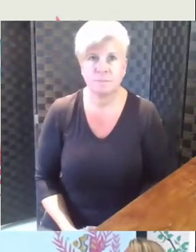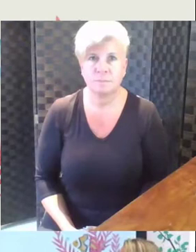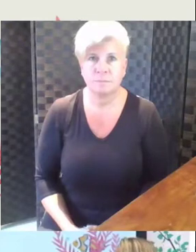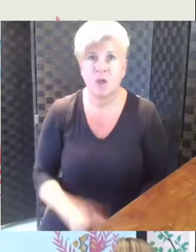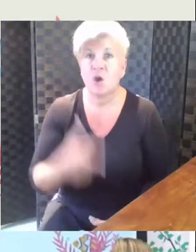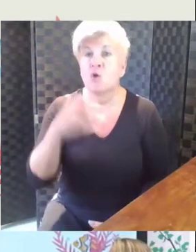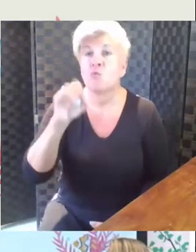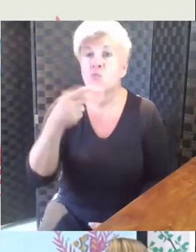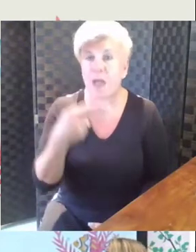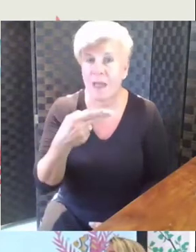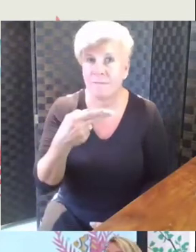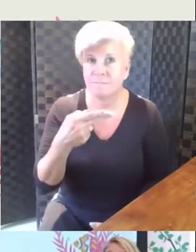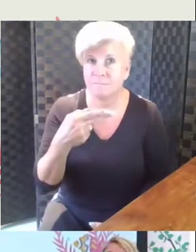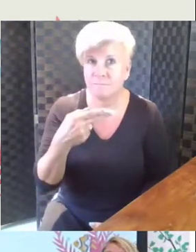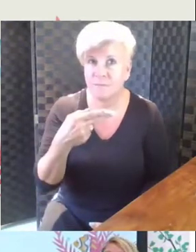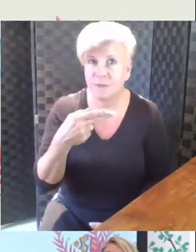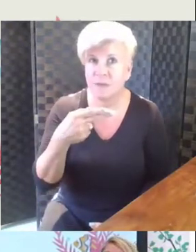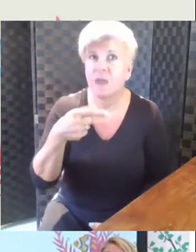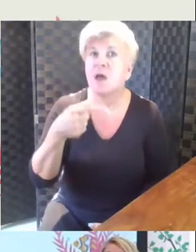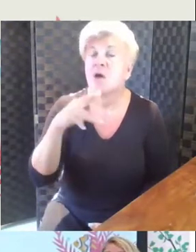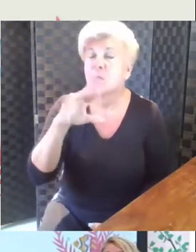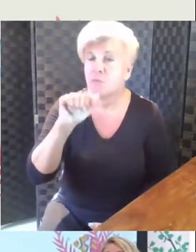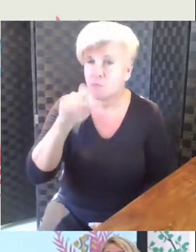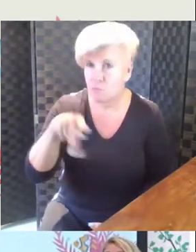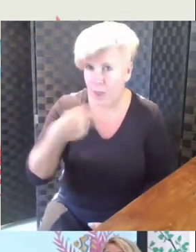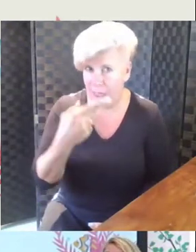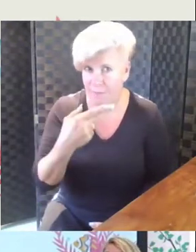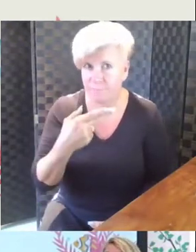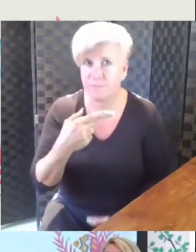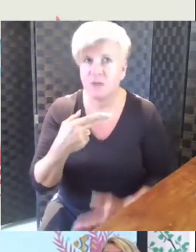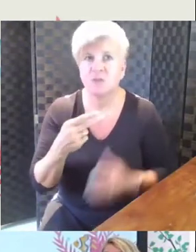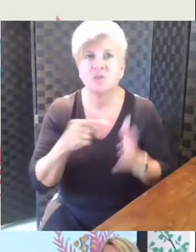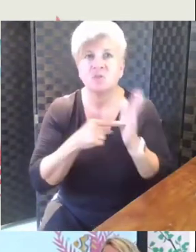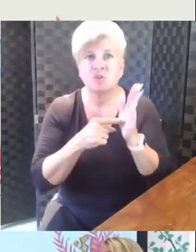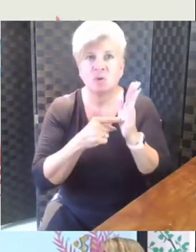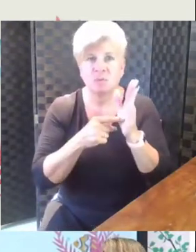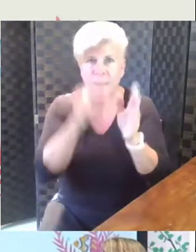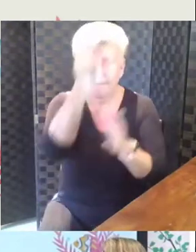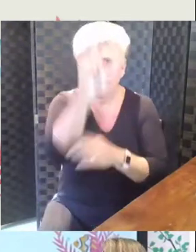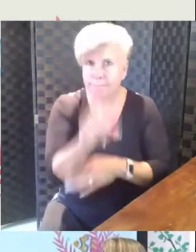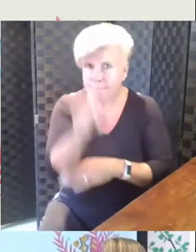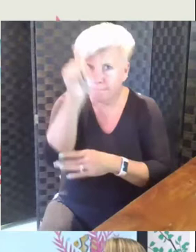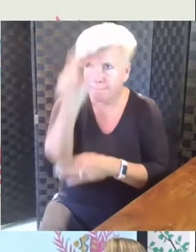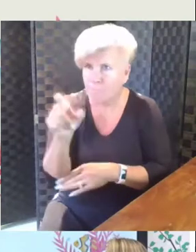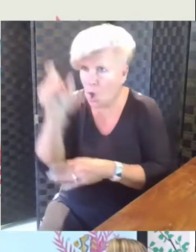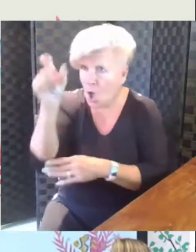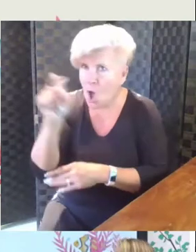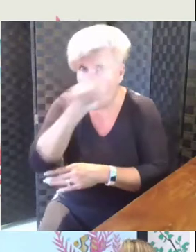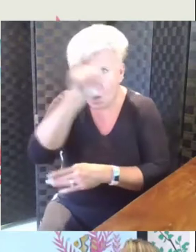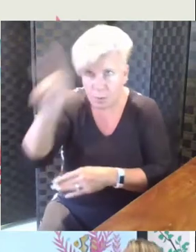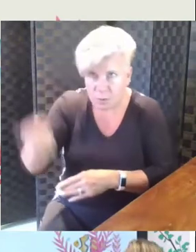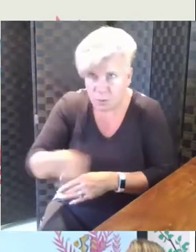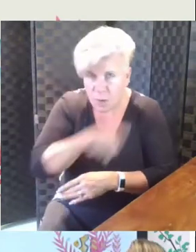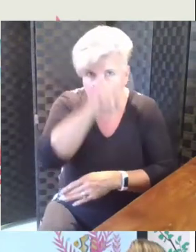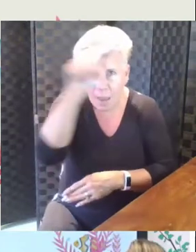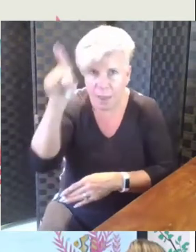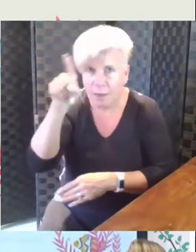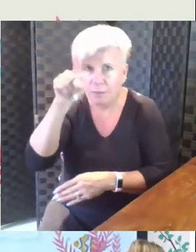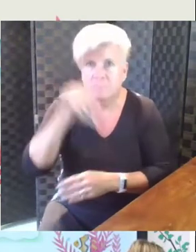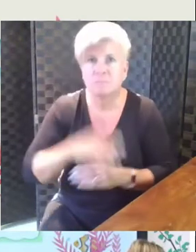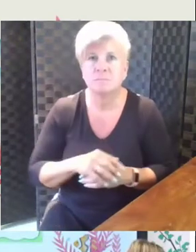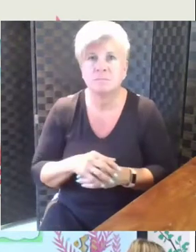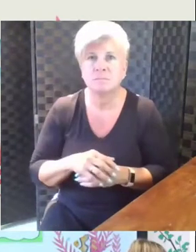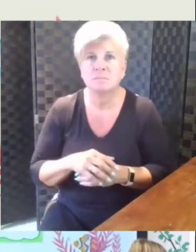A graph. Graph gives us information, and it shows different ways that you can look at data. You might have a bar graph or a pie